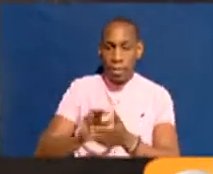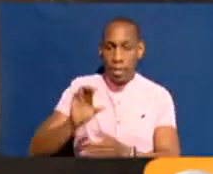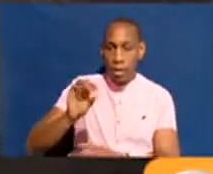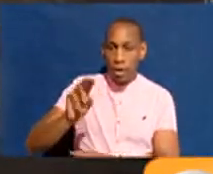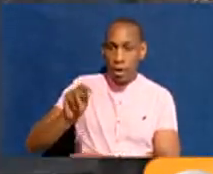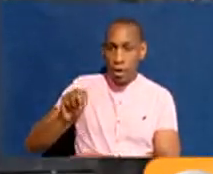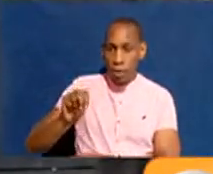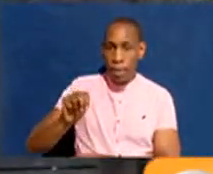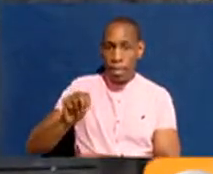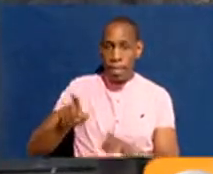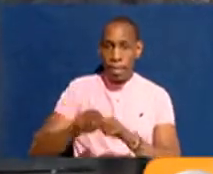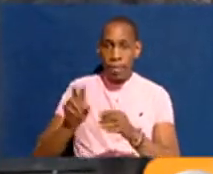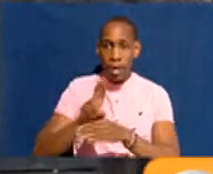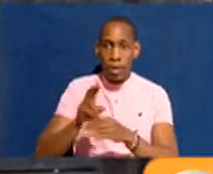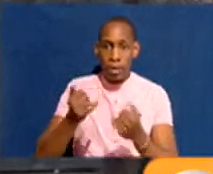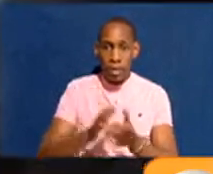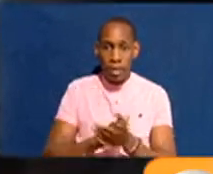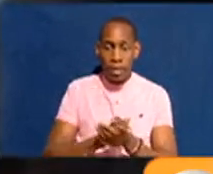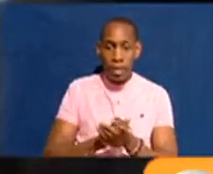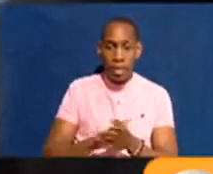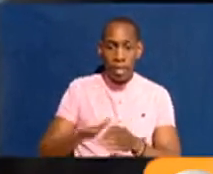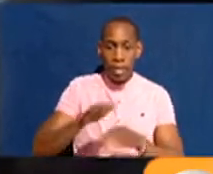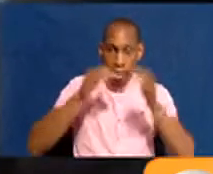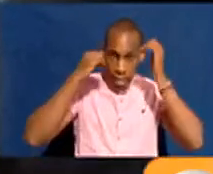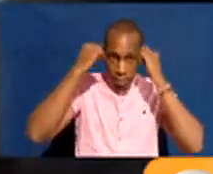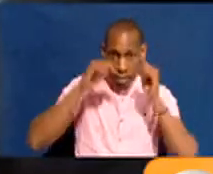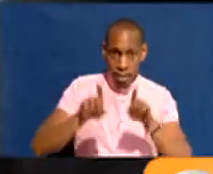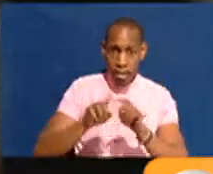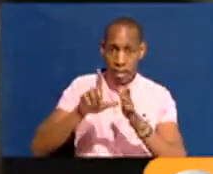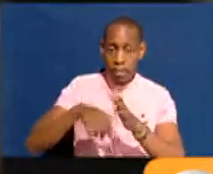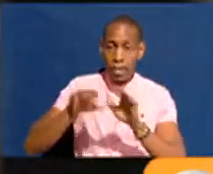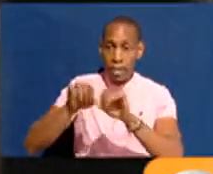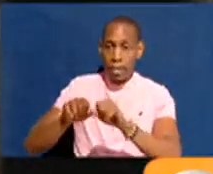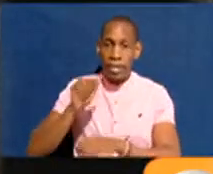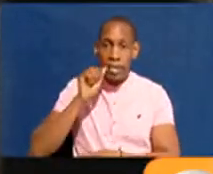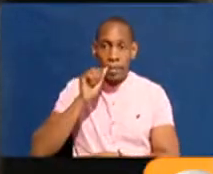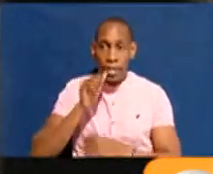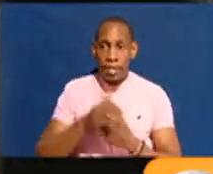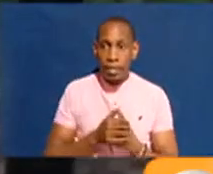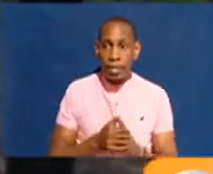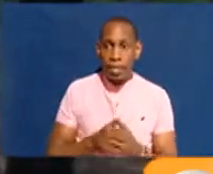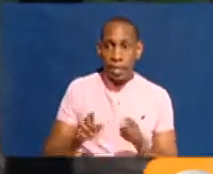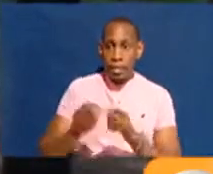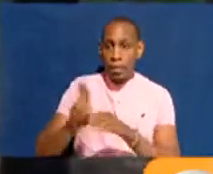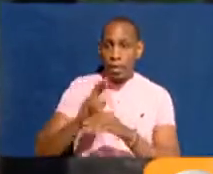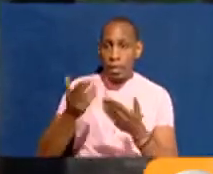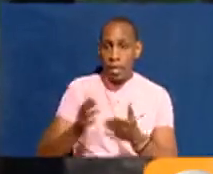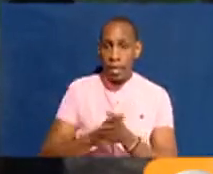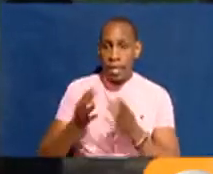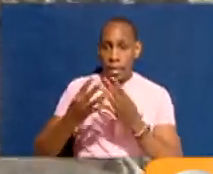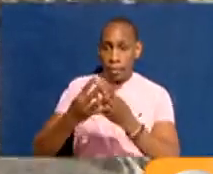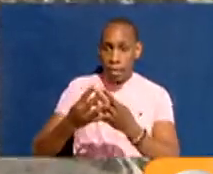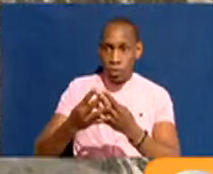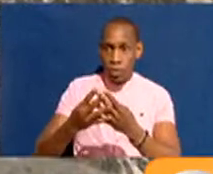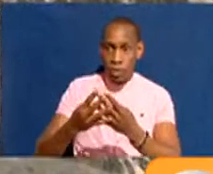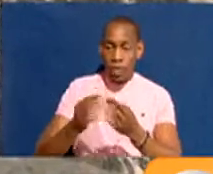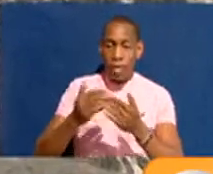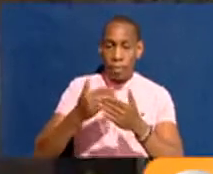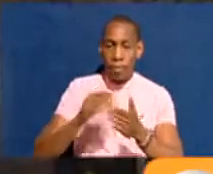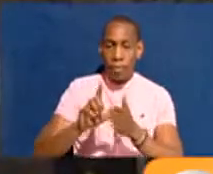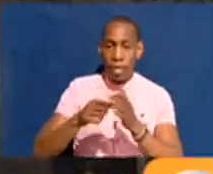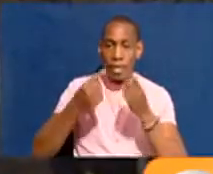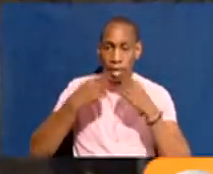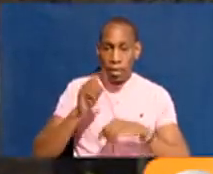Omanis, who used it as barracks, and later captured by the British, who used it as a prison before it